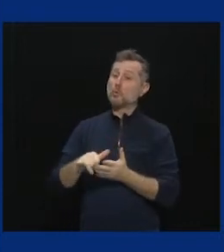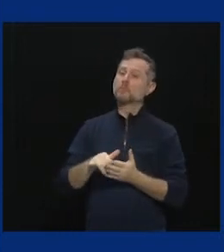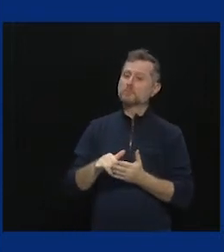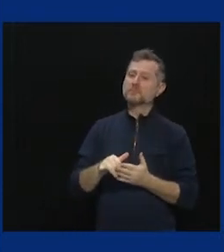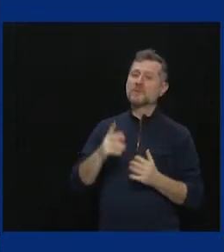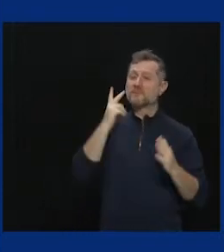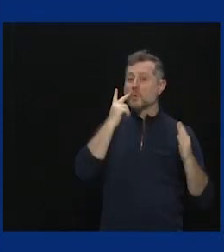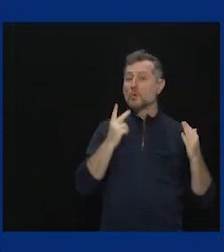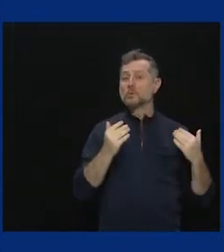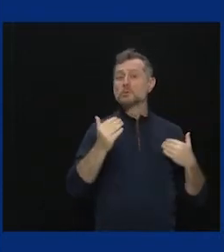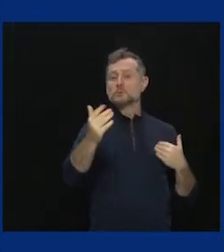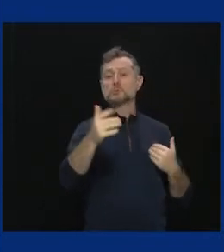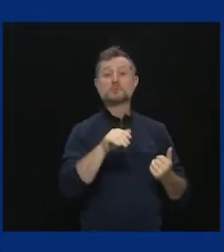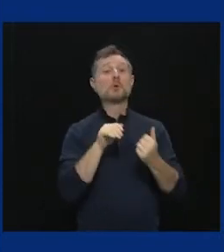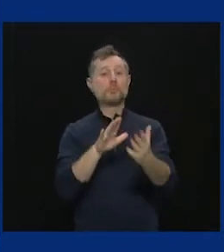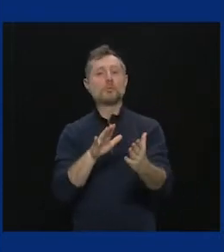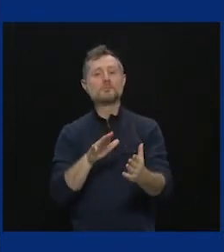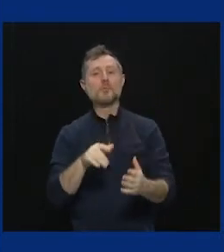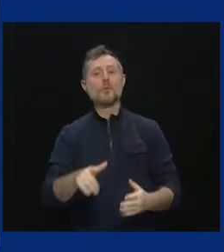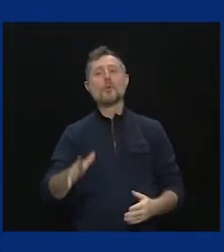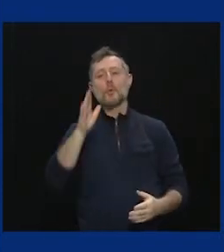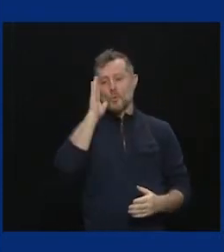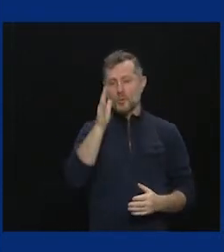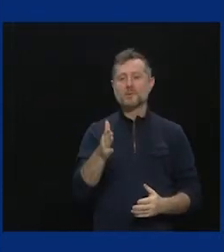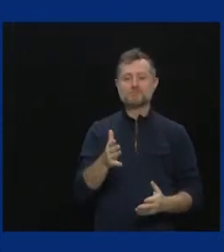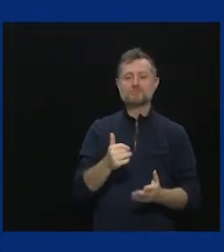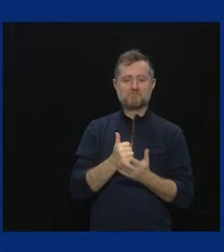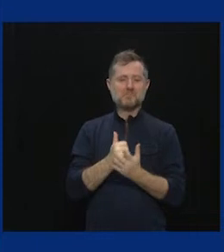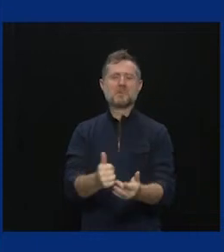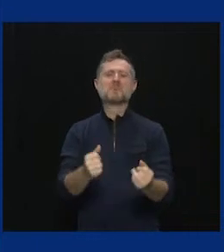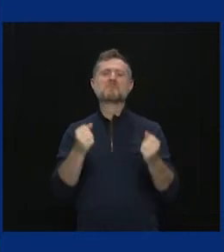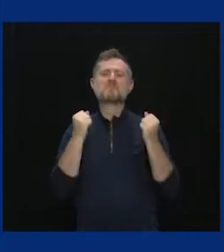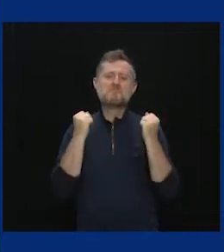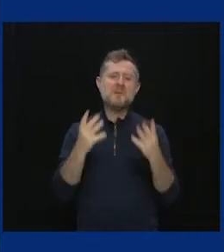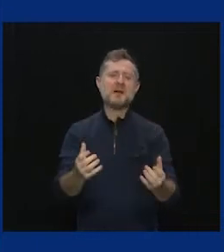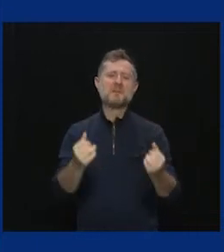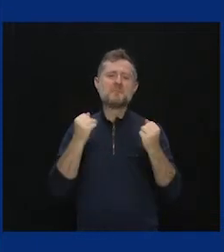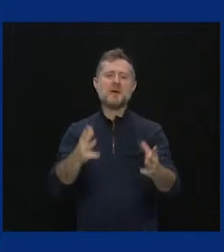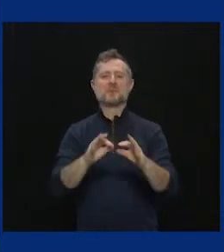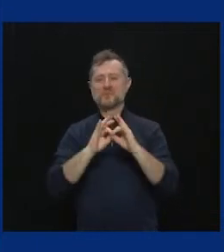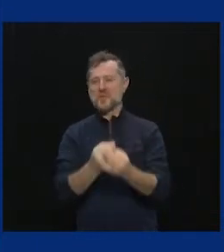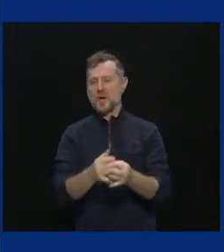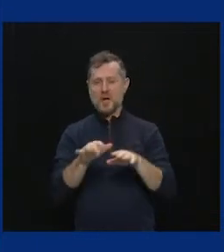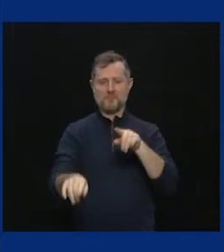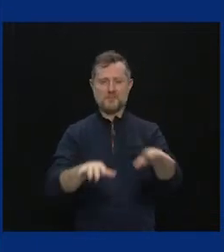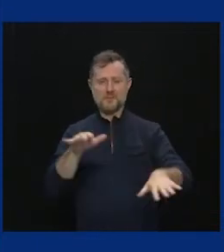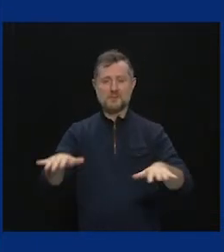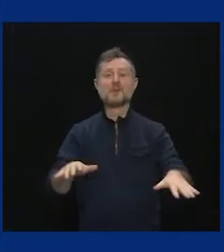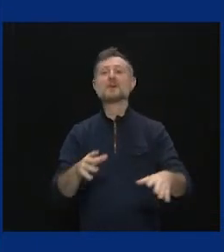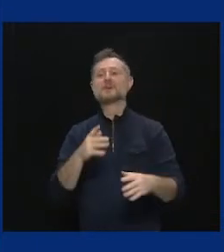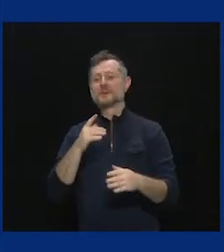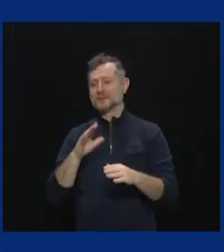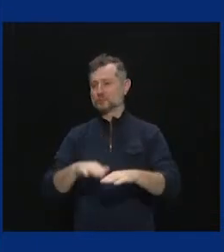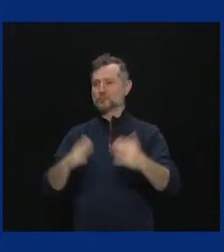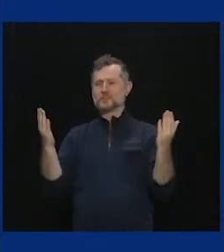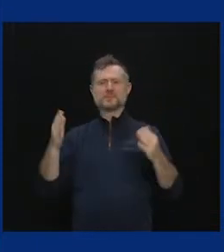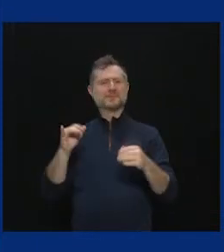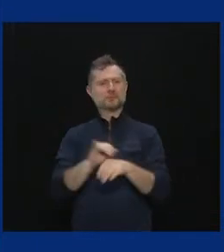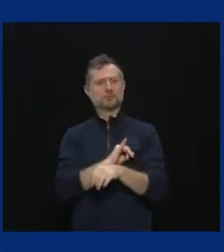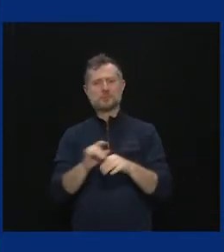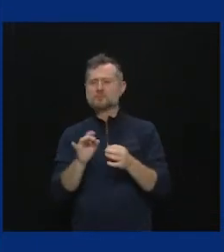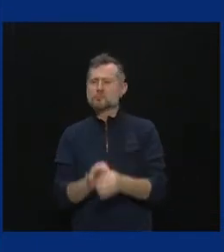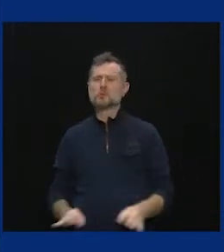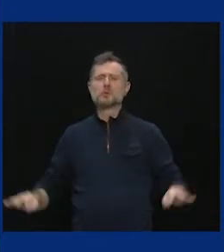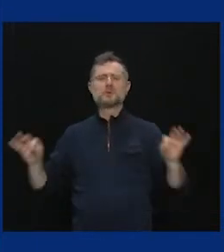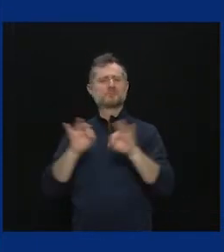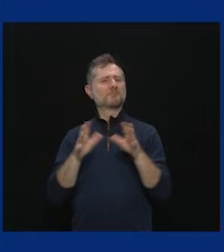hit families, and it will bring back an industry that is critical to reopening our economy. This is an industry that President